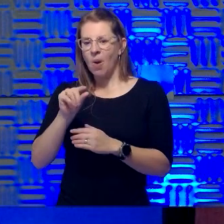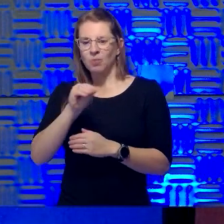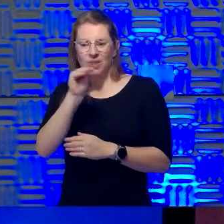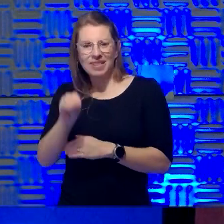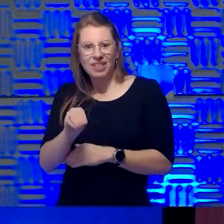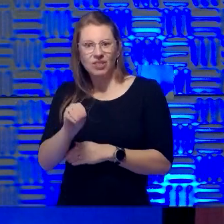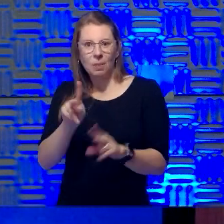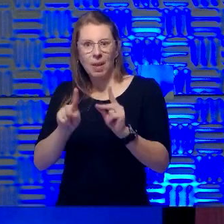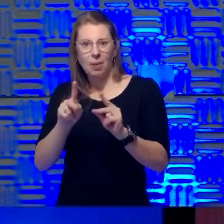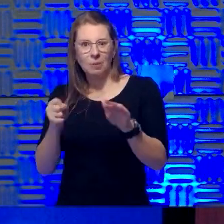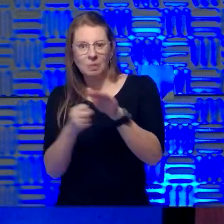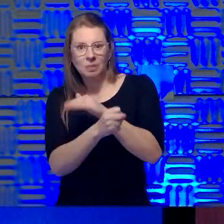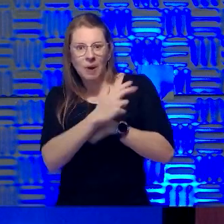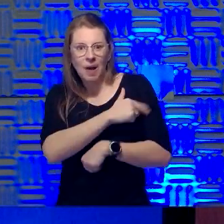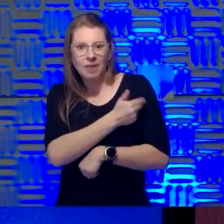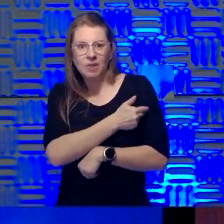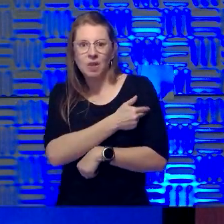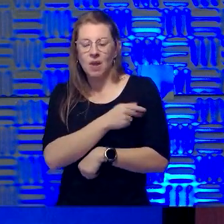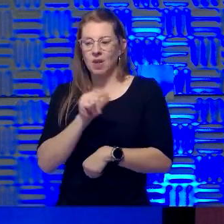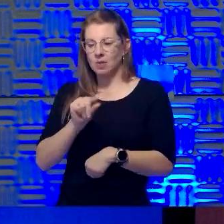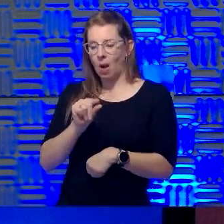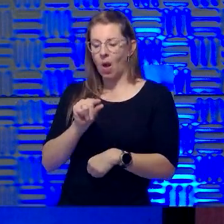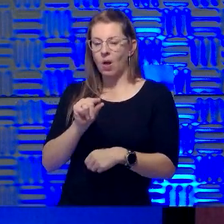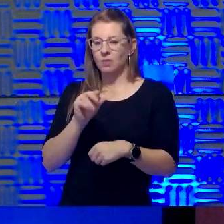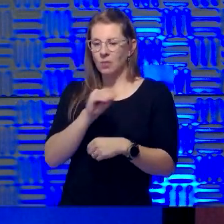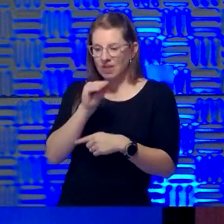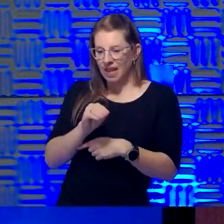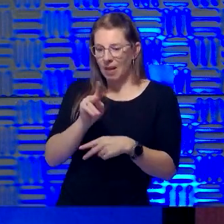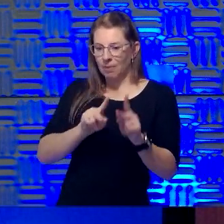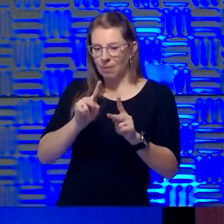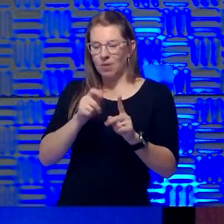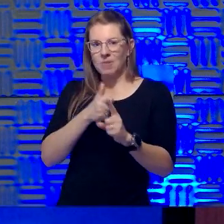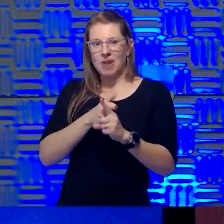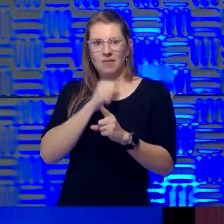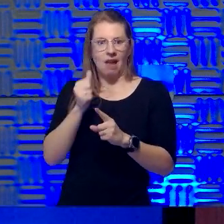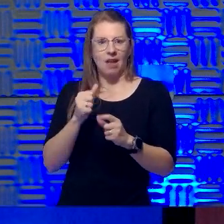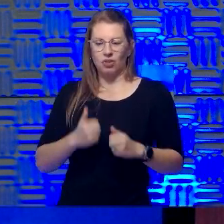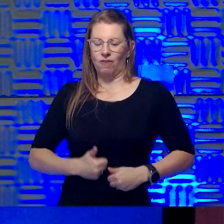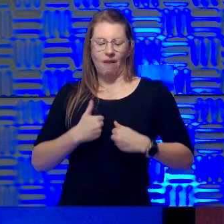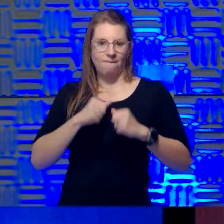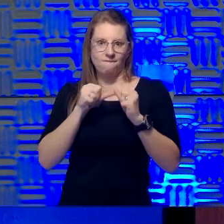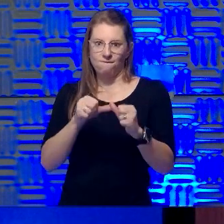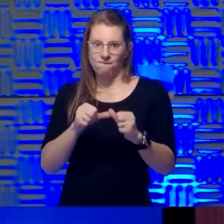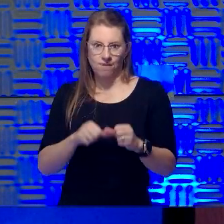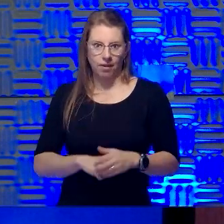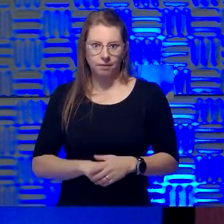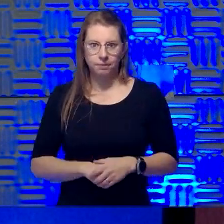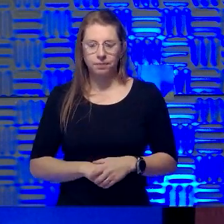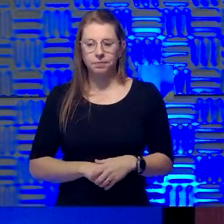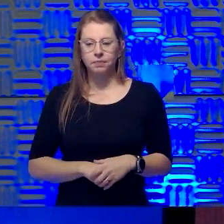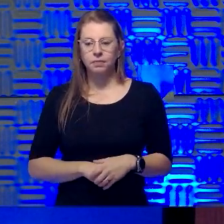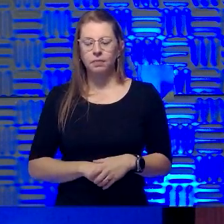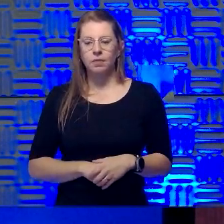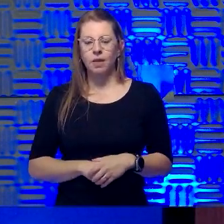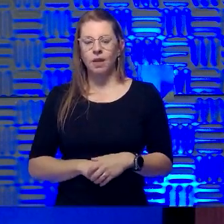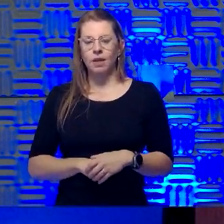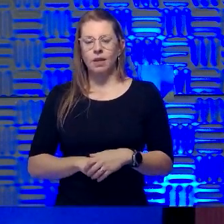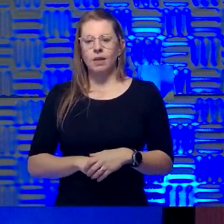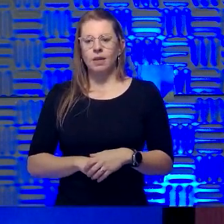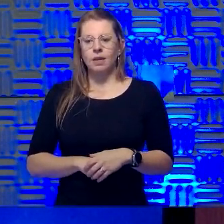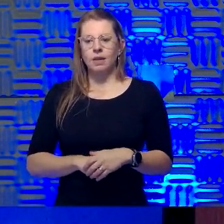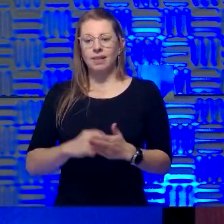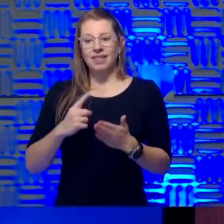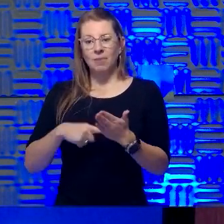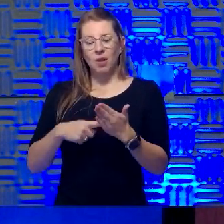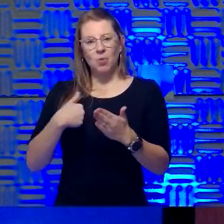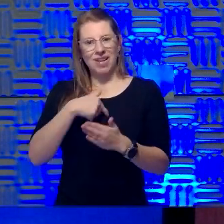the hospital and a very small percentage of people don't survive. And so I think we've, in some ways in our minds, what we have to remember